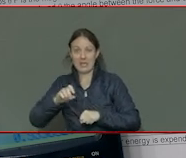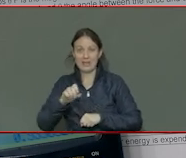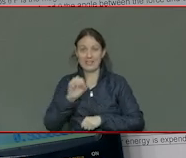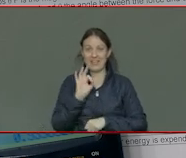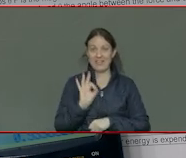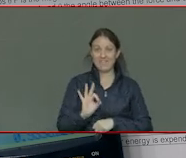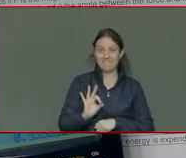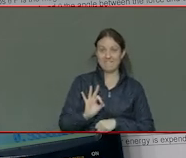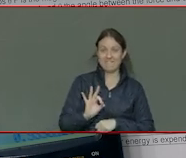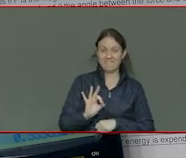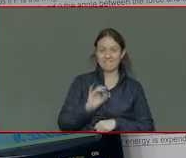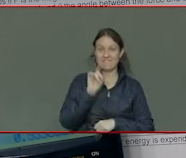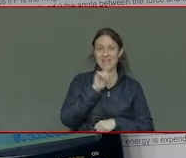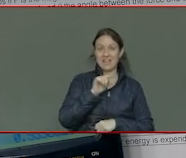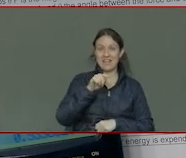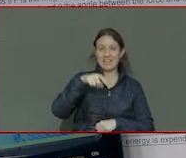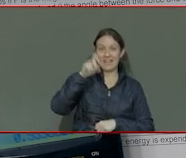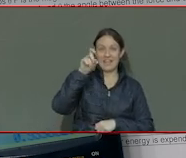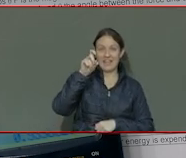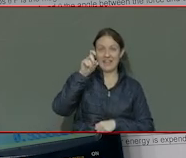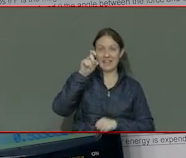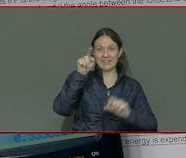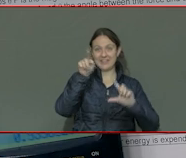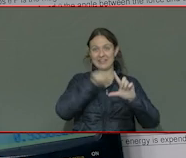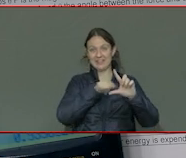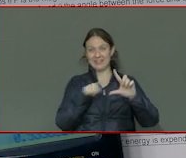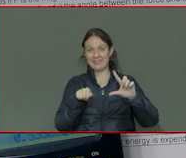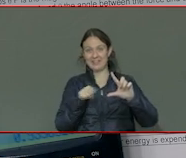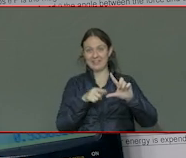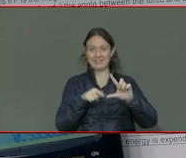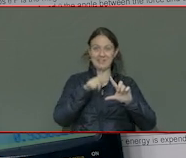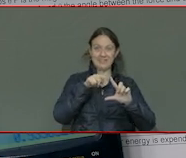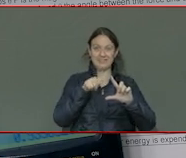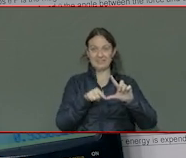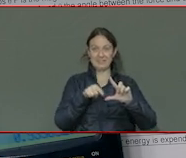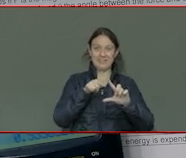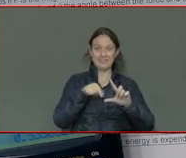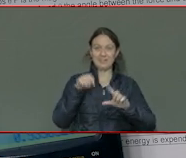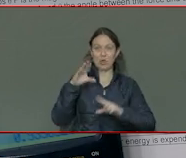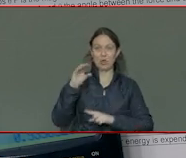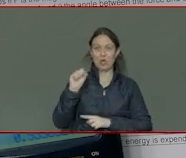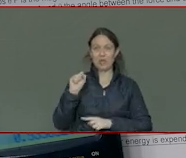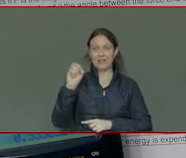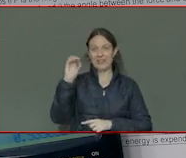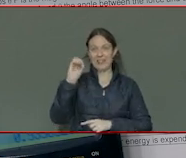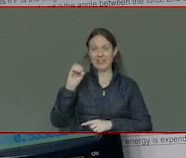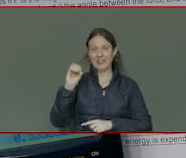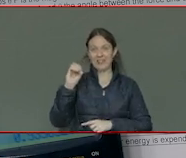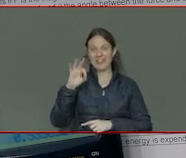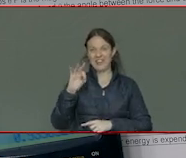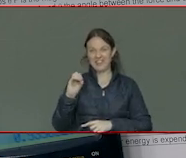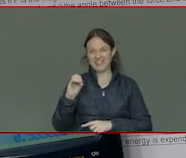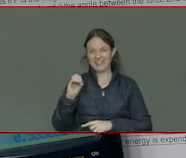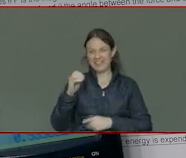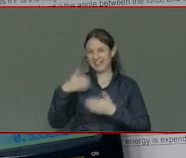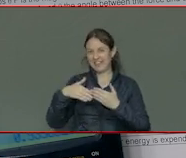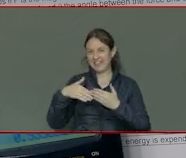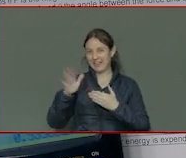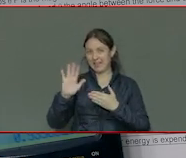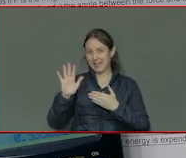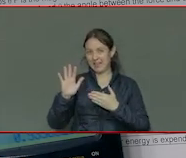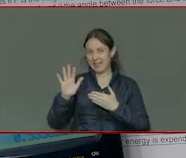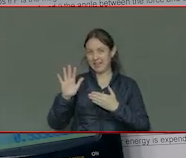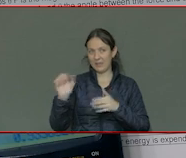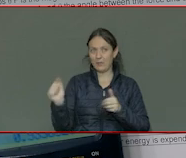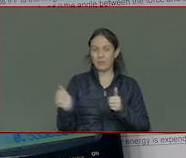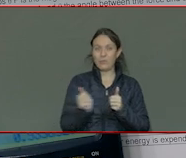delta x. So that is why I didn't put the cos 30 at the end, but I put the cos 30 with the